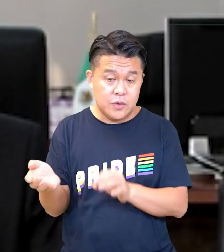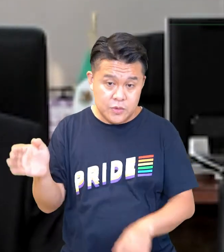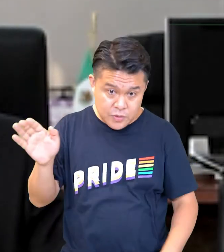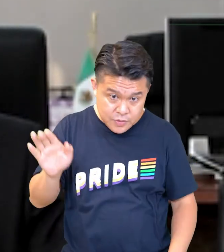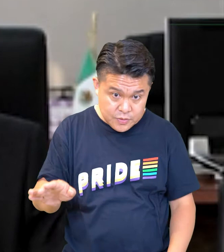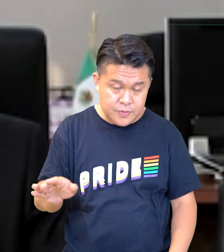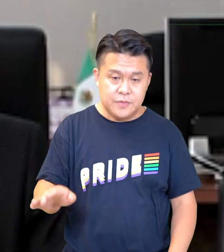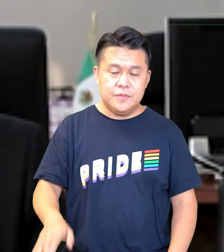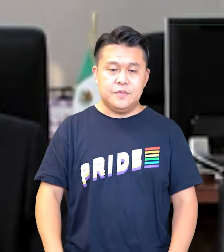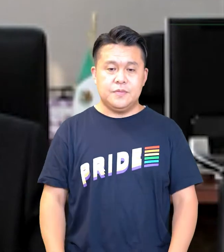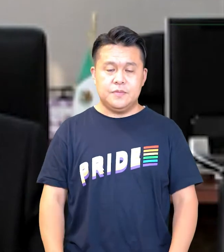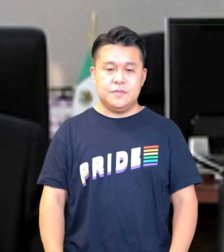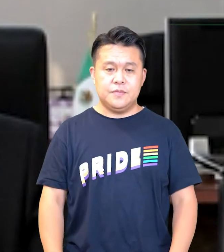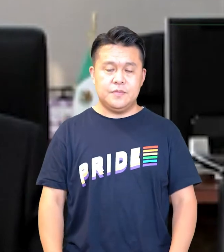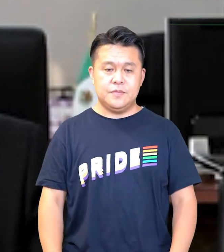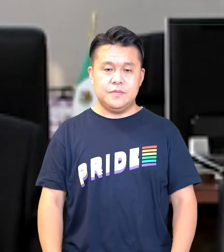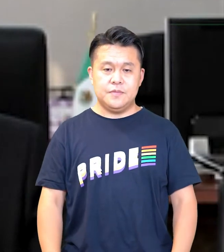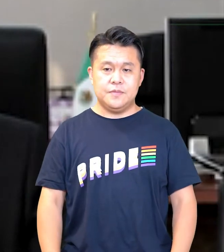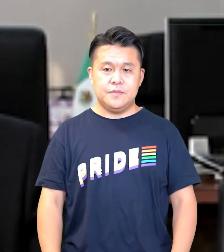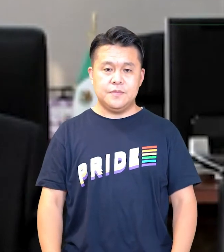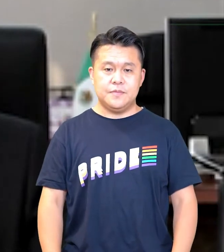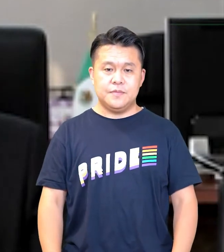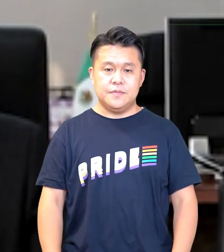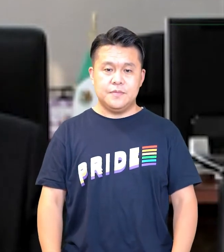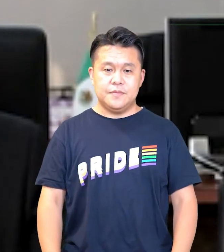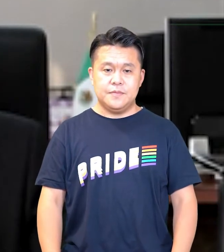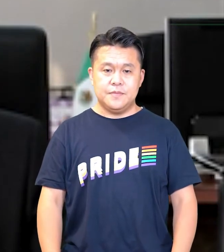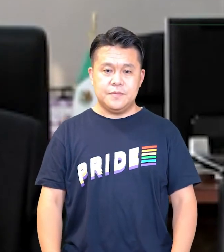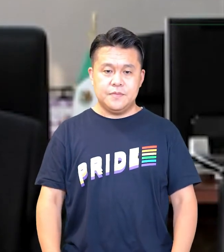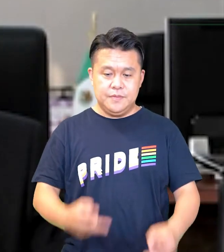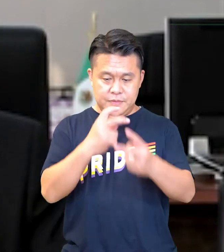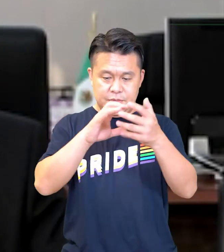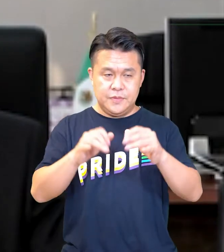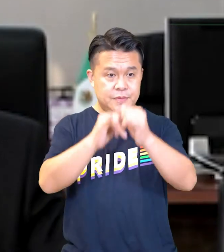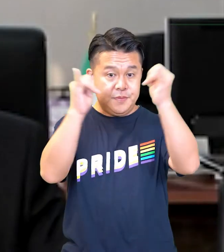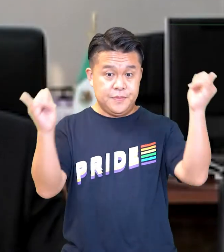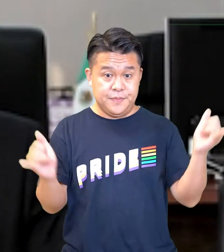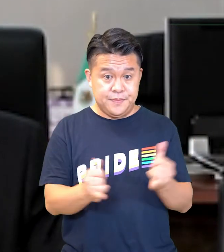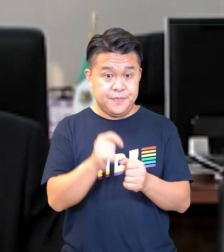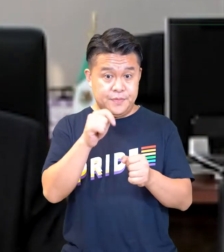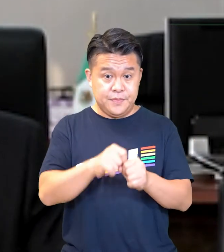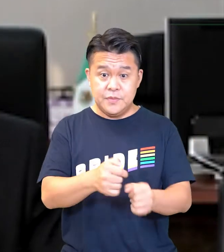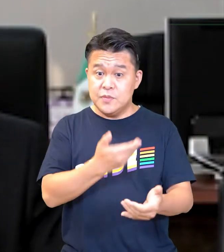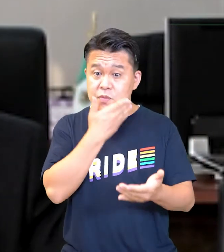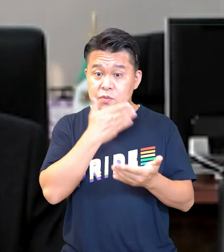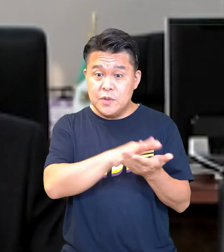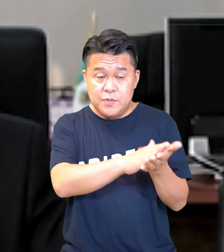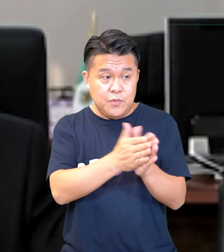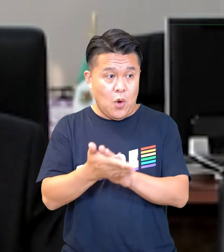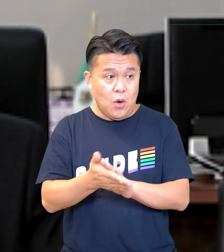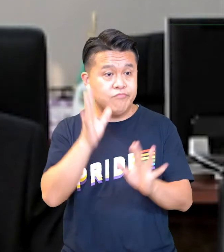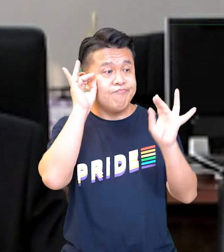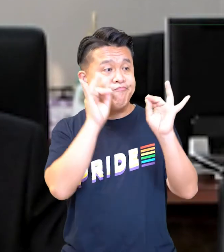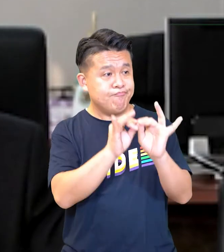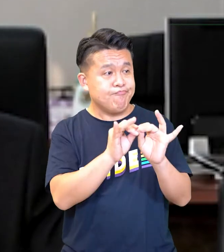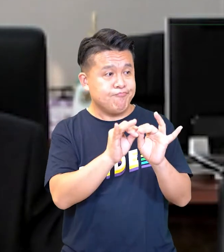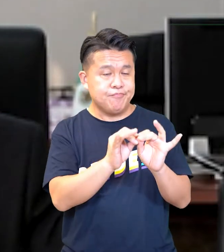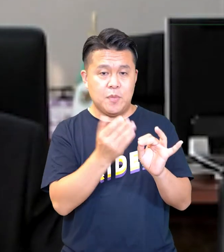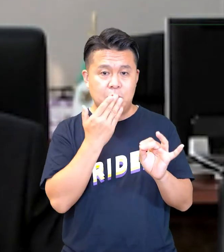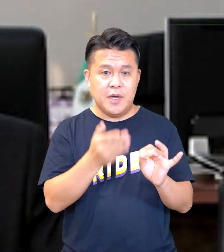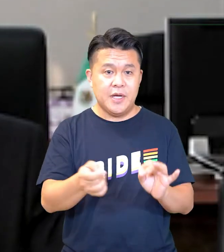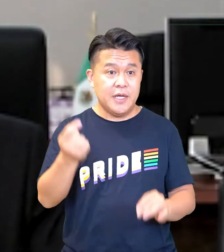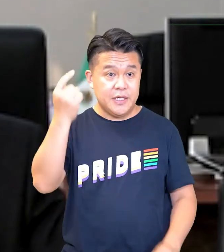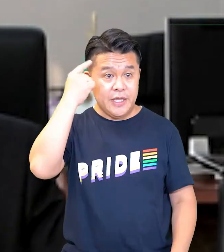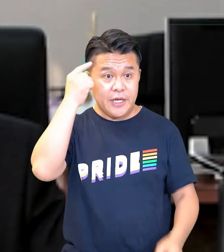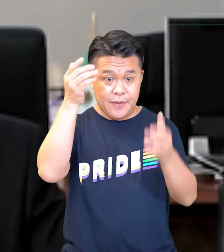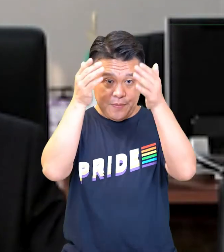elections in the year 2000 was precisely conservative, but open enough to